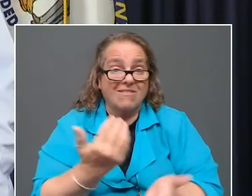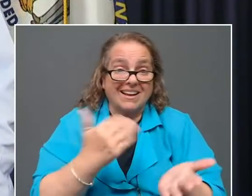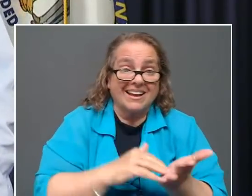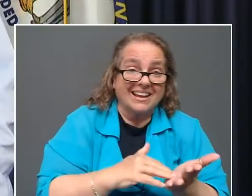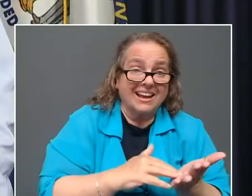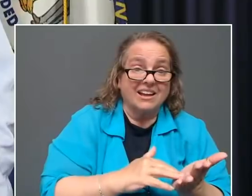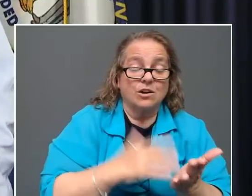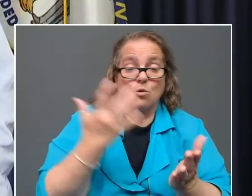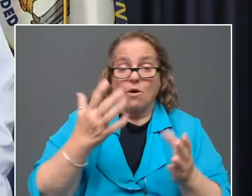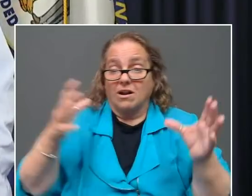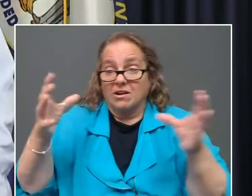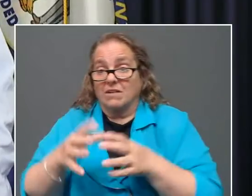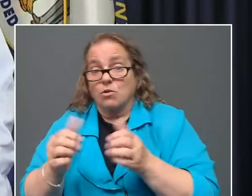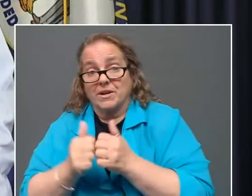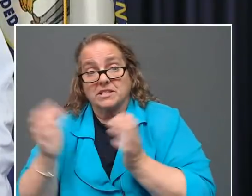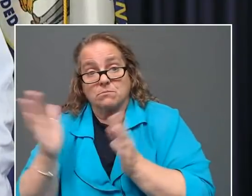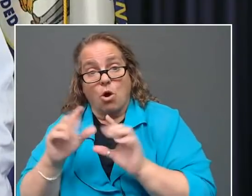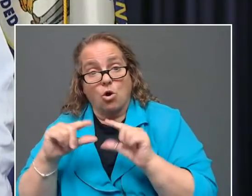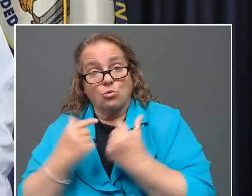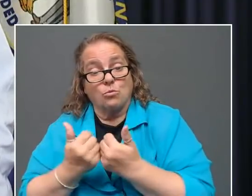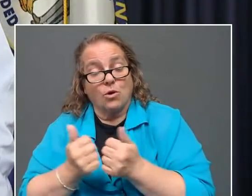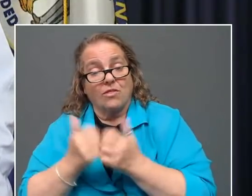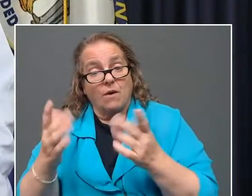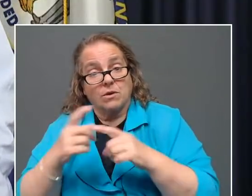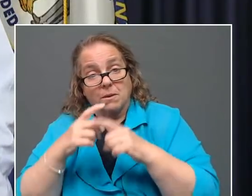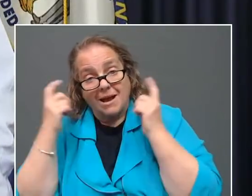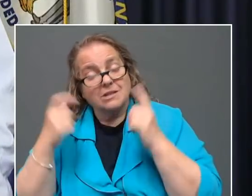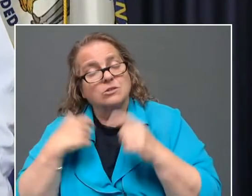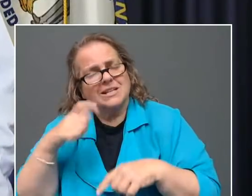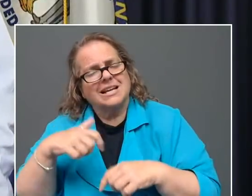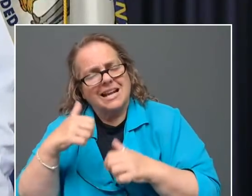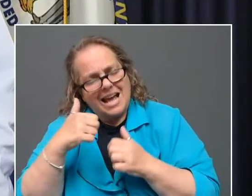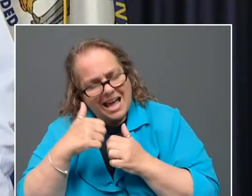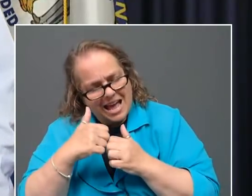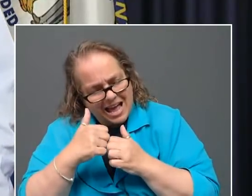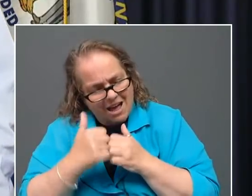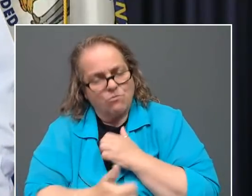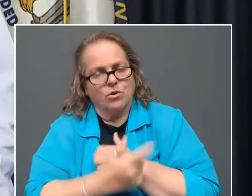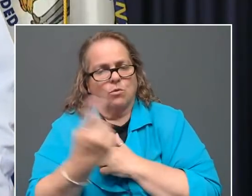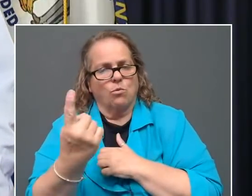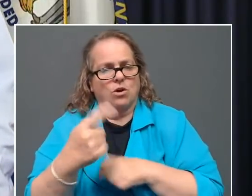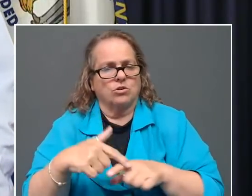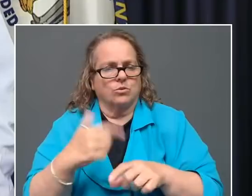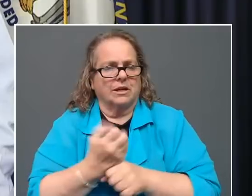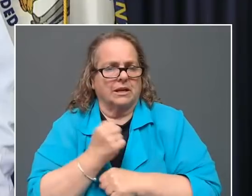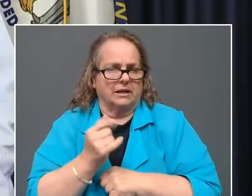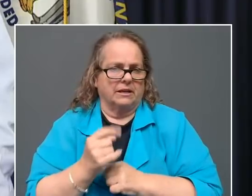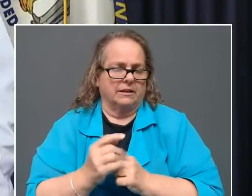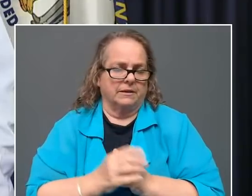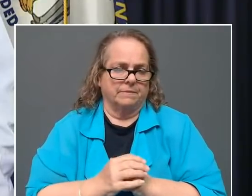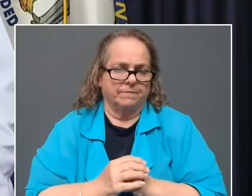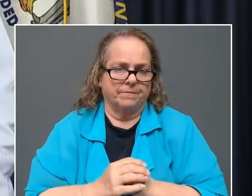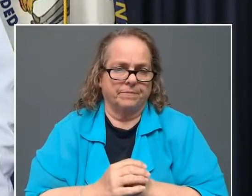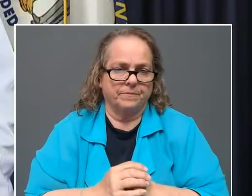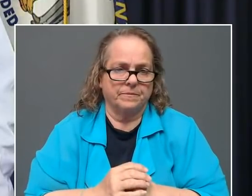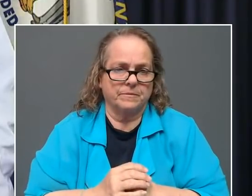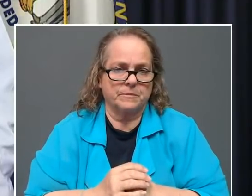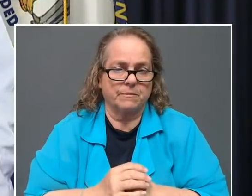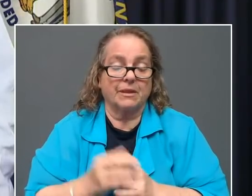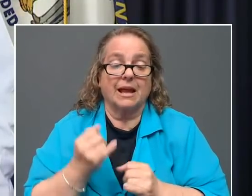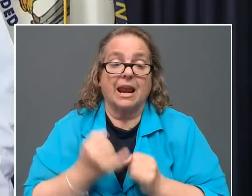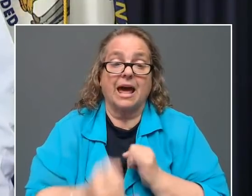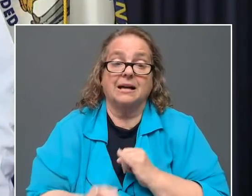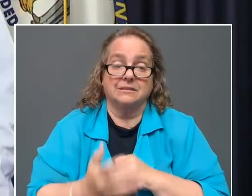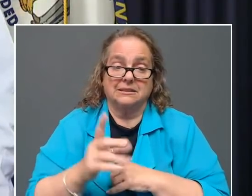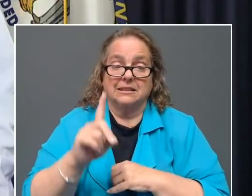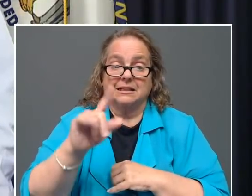small groups without your mask on. We just need everybody to get vaccinated. And last but not least, David